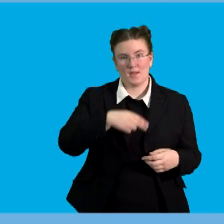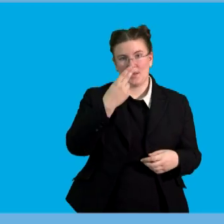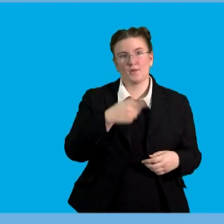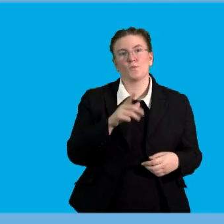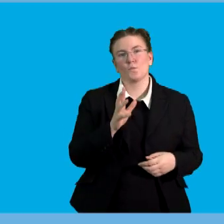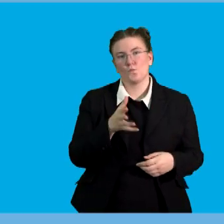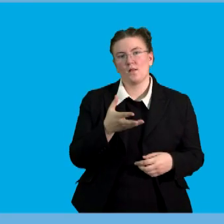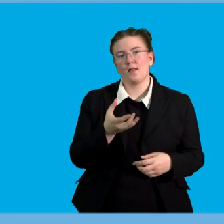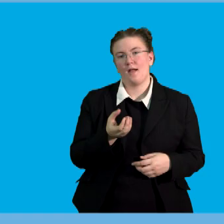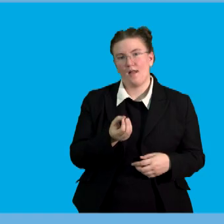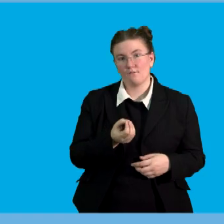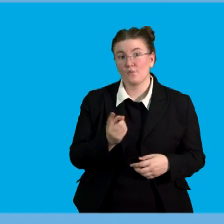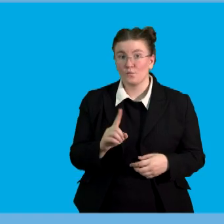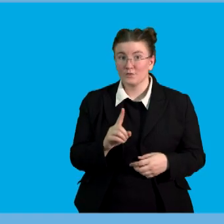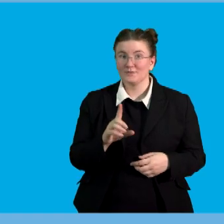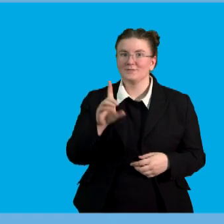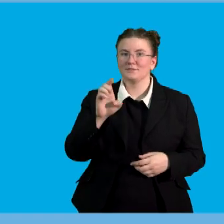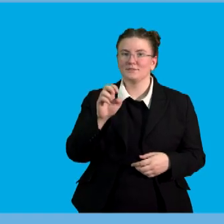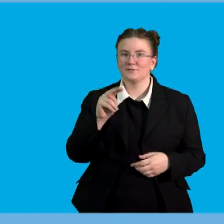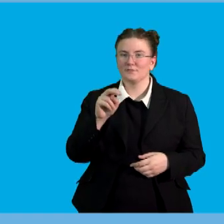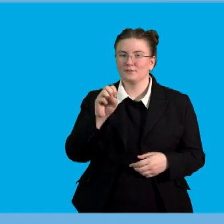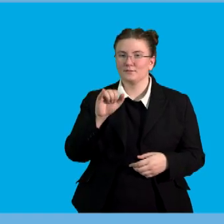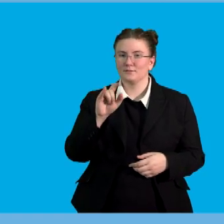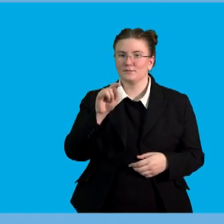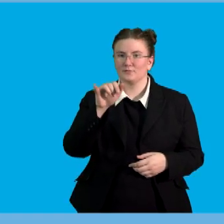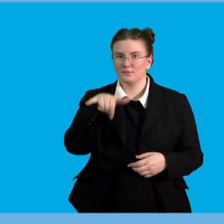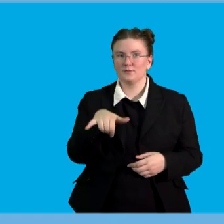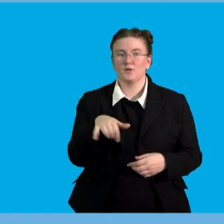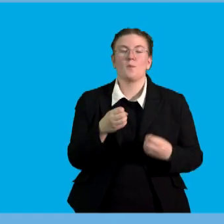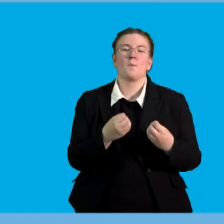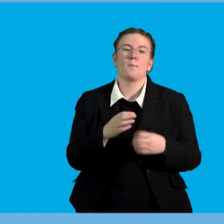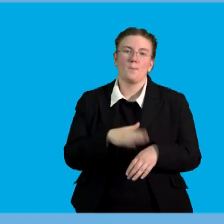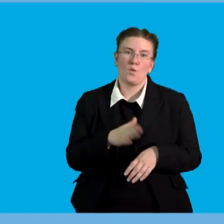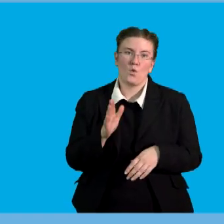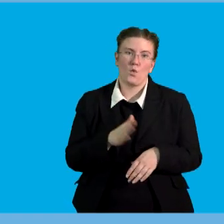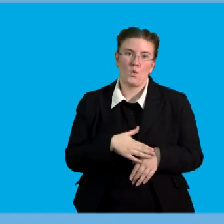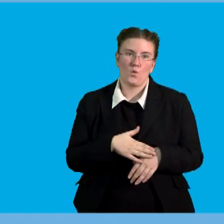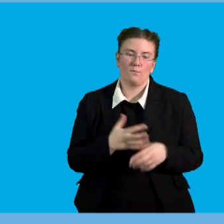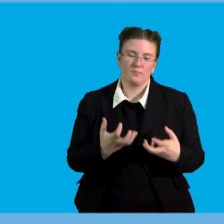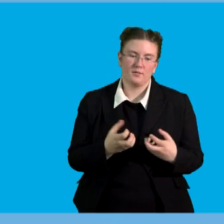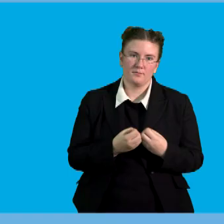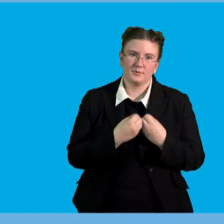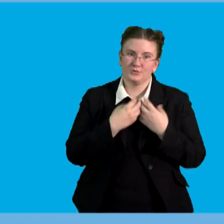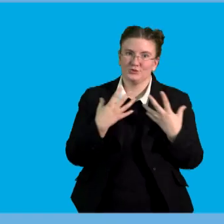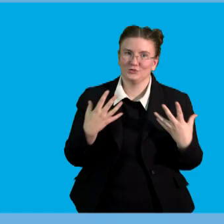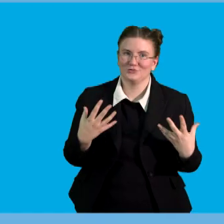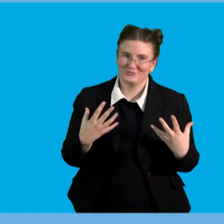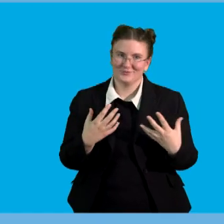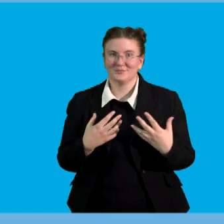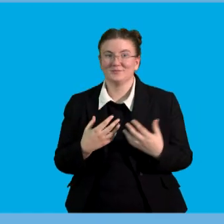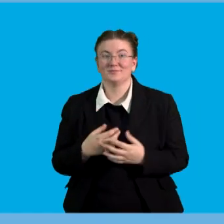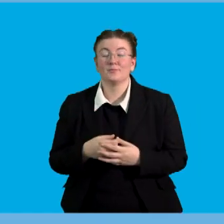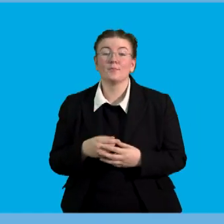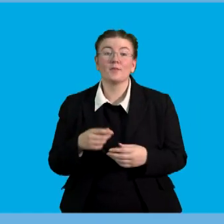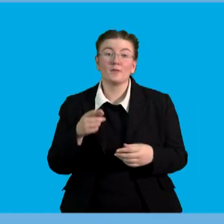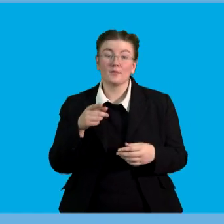mass will be more dense. It will have a higher or a bigger density. So the material that has more mass is going